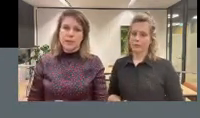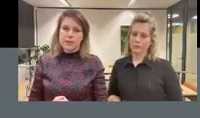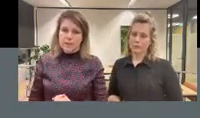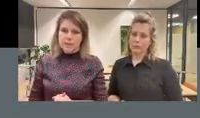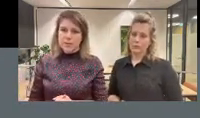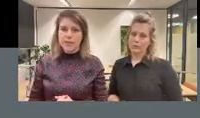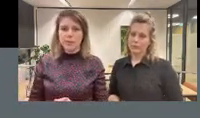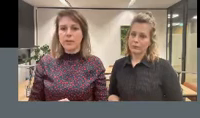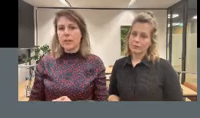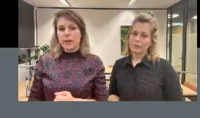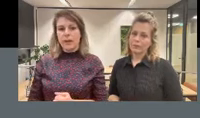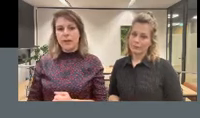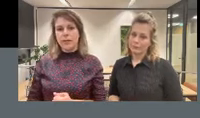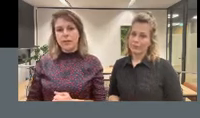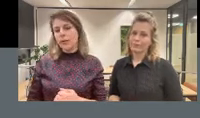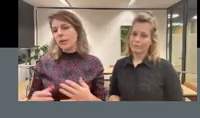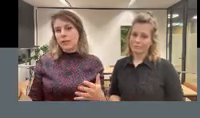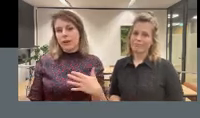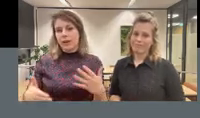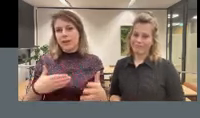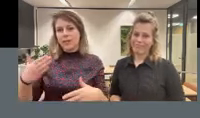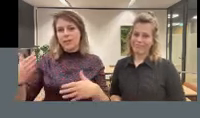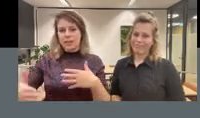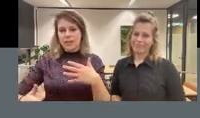on the PTSD treatment, and not